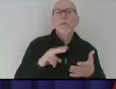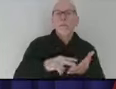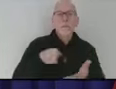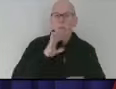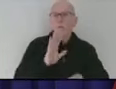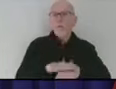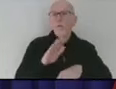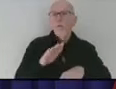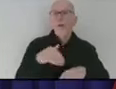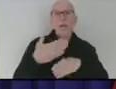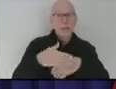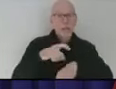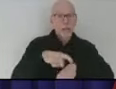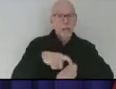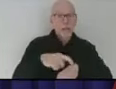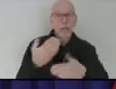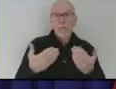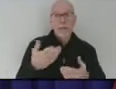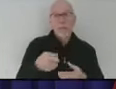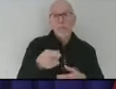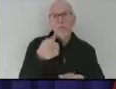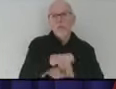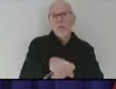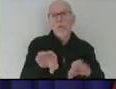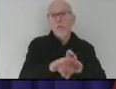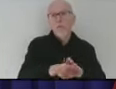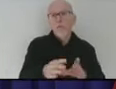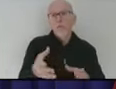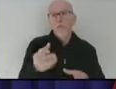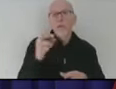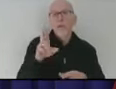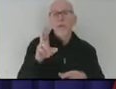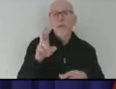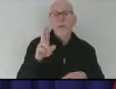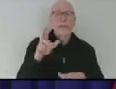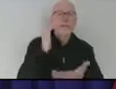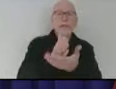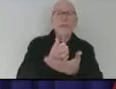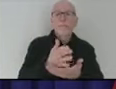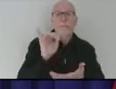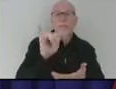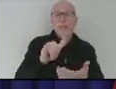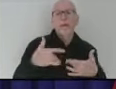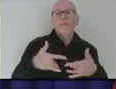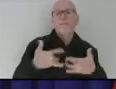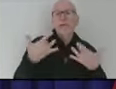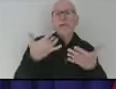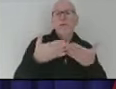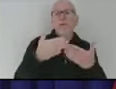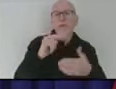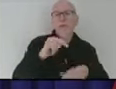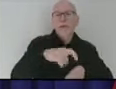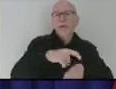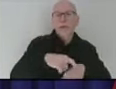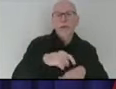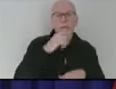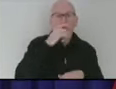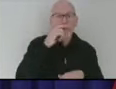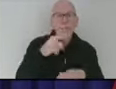and next time we may be closing the venue or stopping whatever that particular event is at that time. Those are